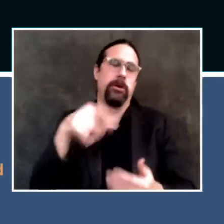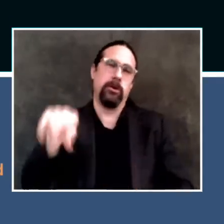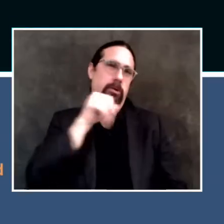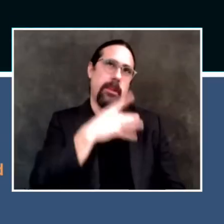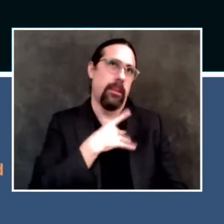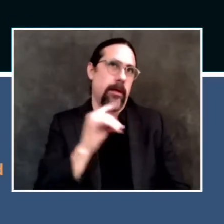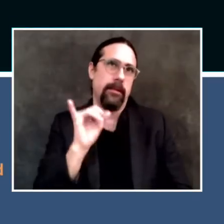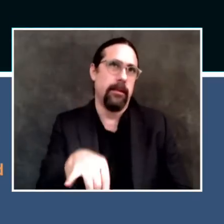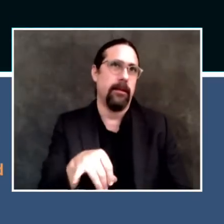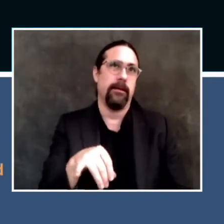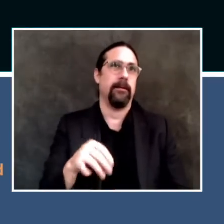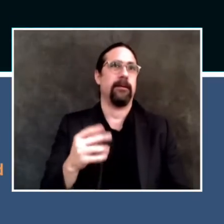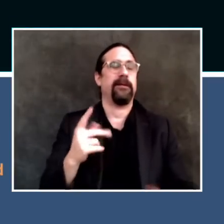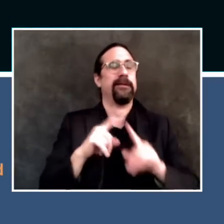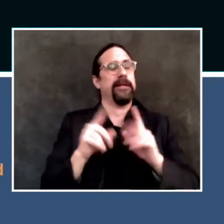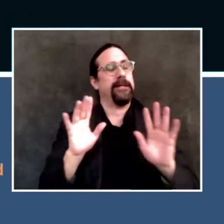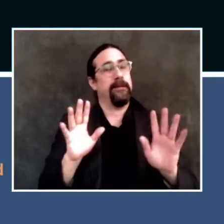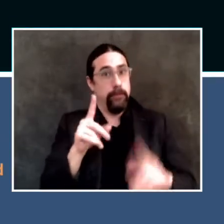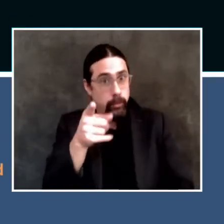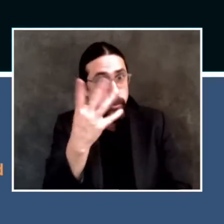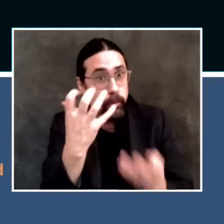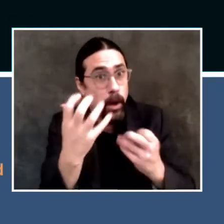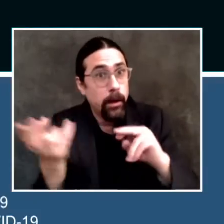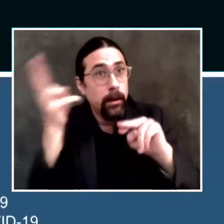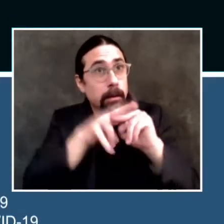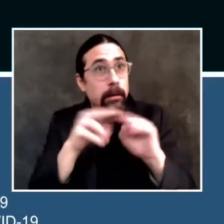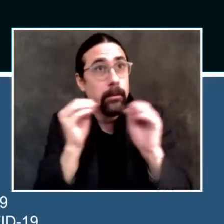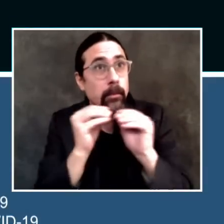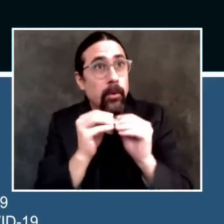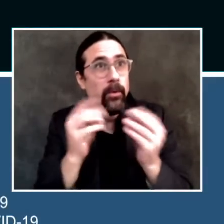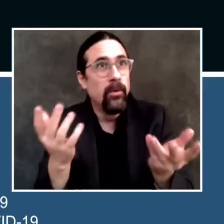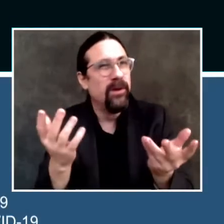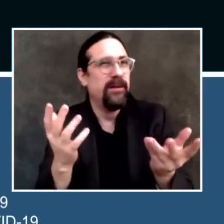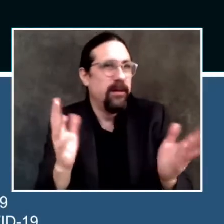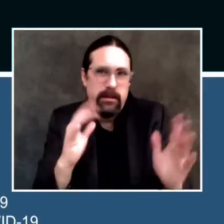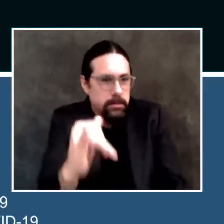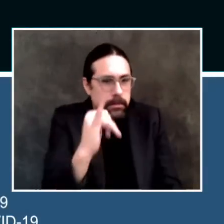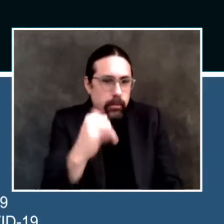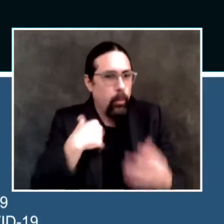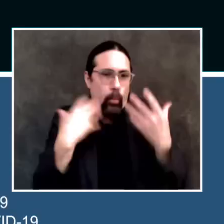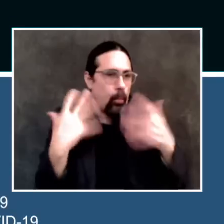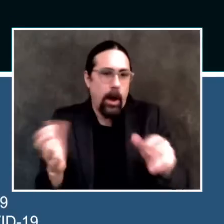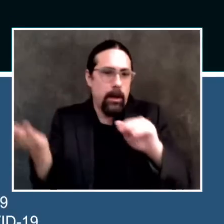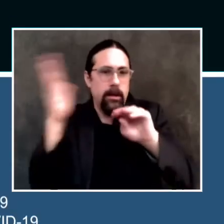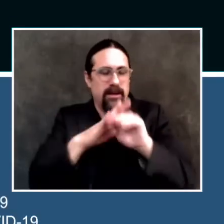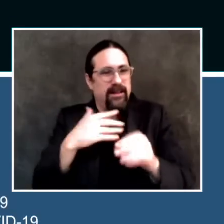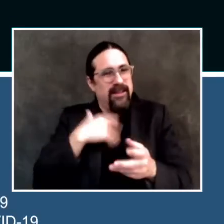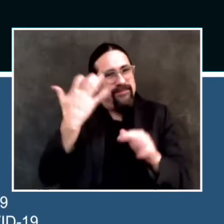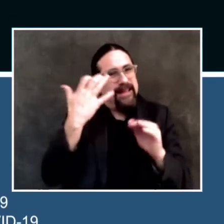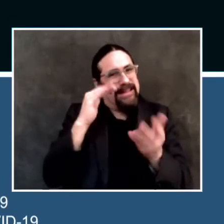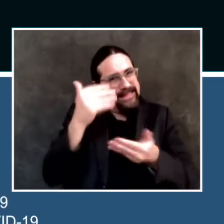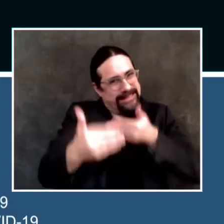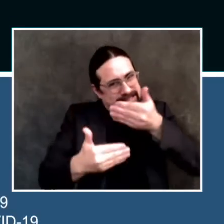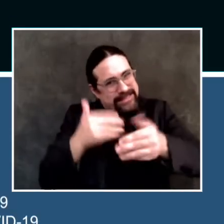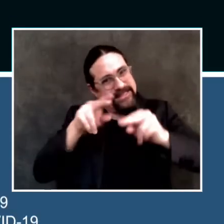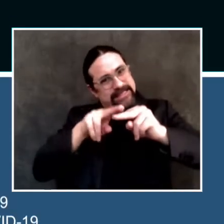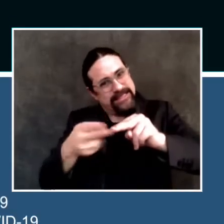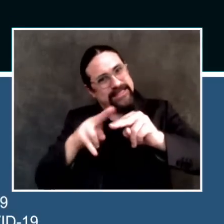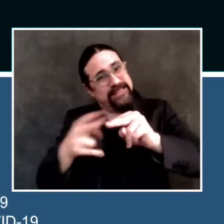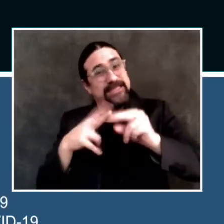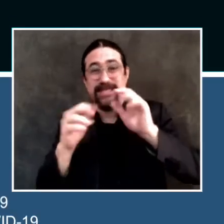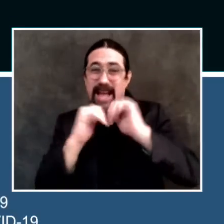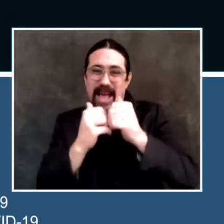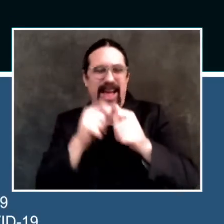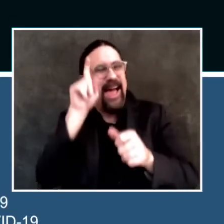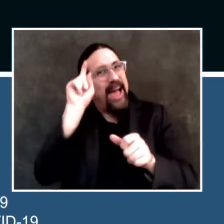Now, let me talk to you about the way we will be giving you the information going forward so that you will be able to watch